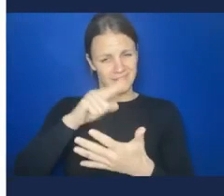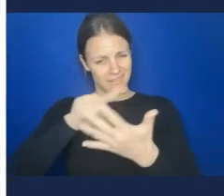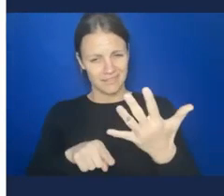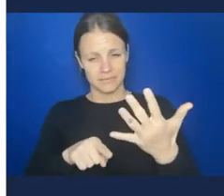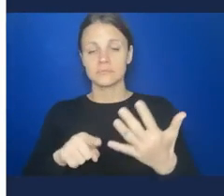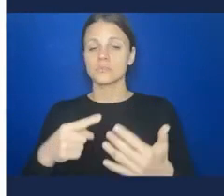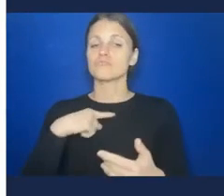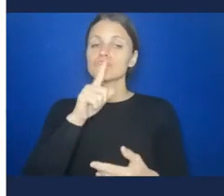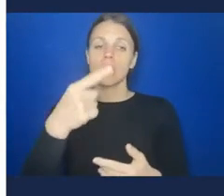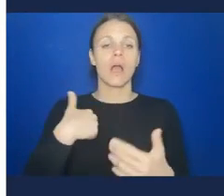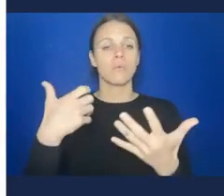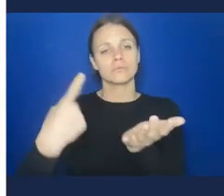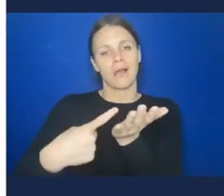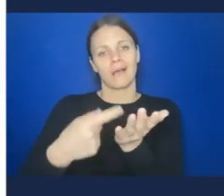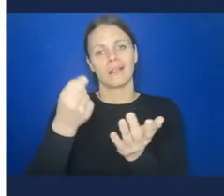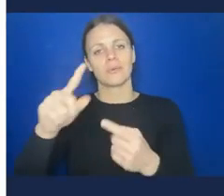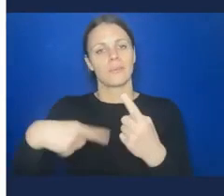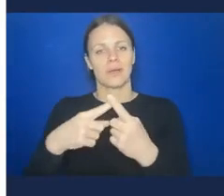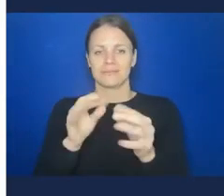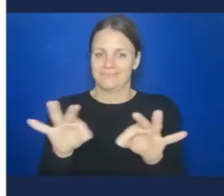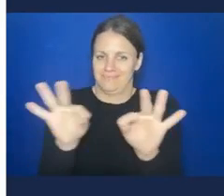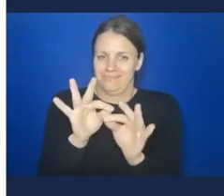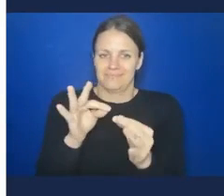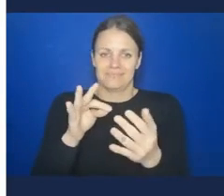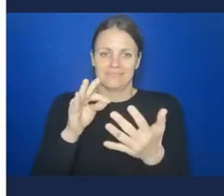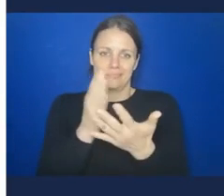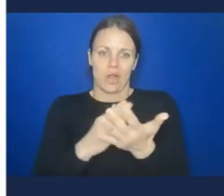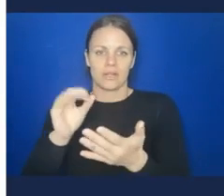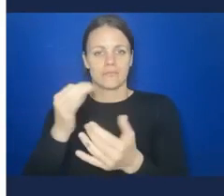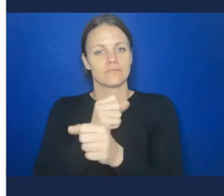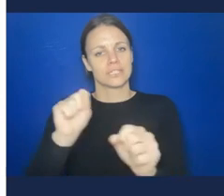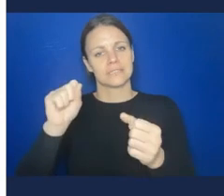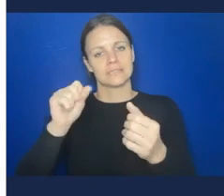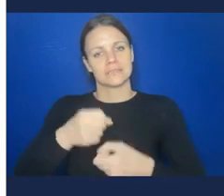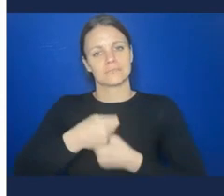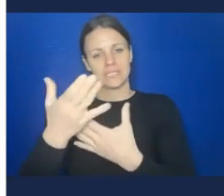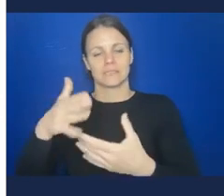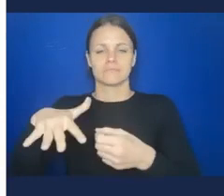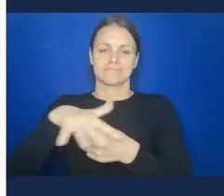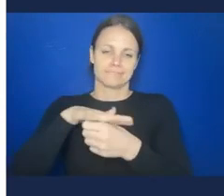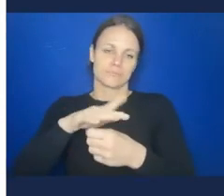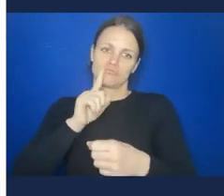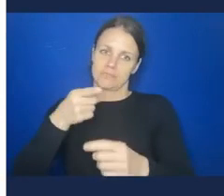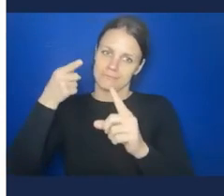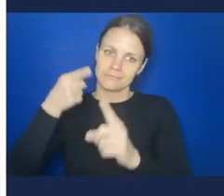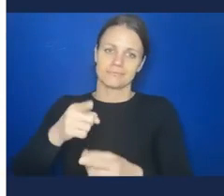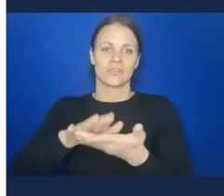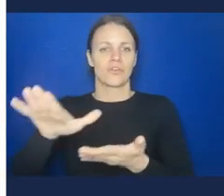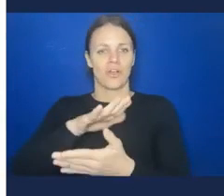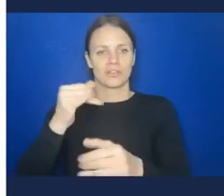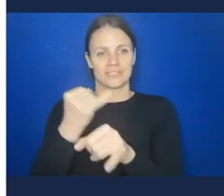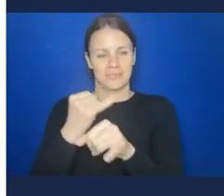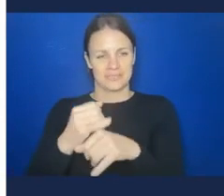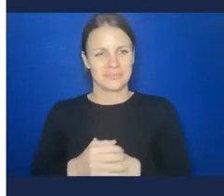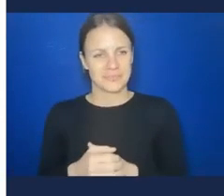some of the key issues that come up around free speech on college campuses in particular. Next, great, thank you.